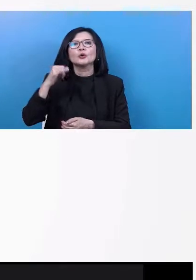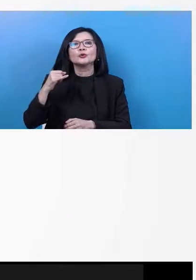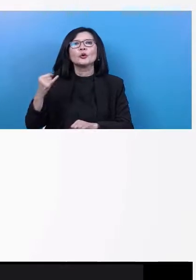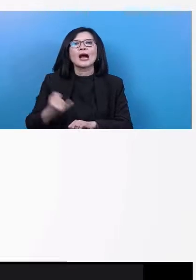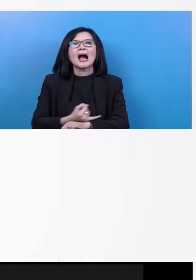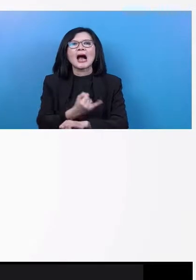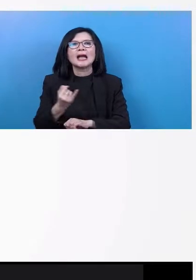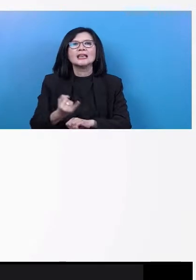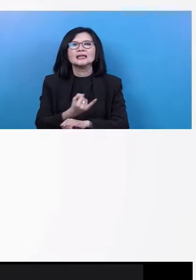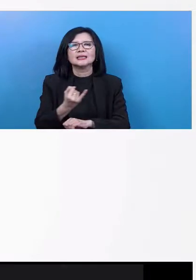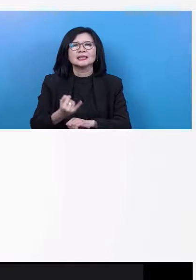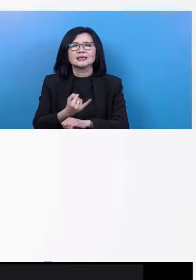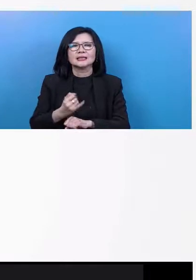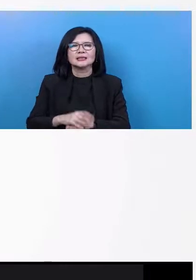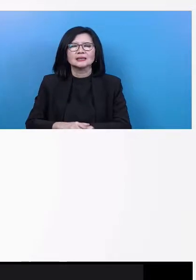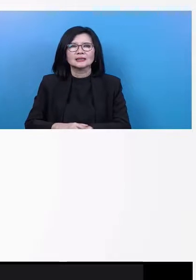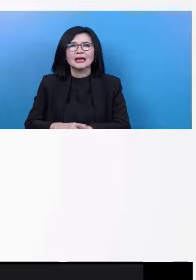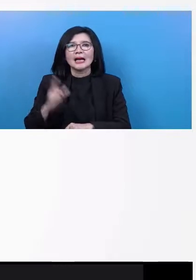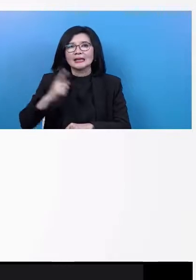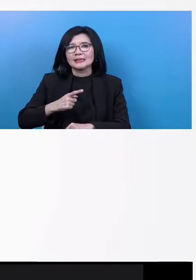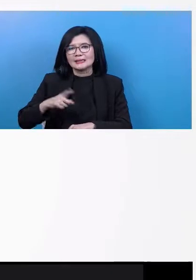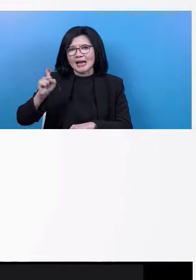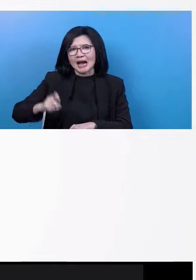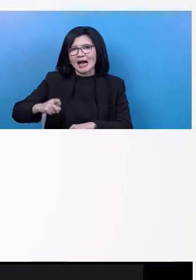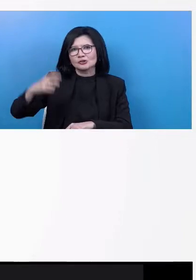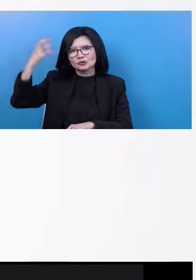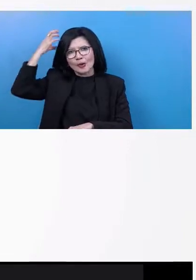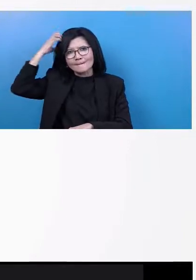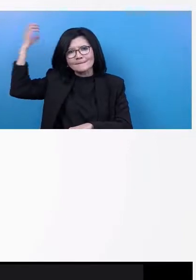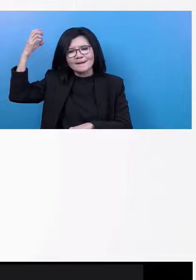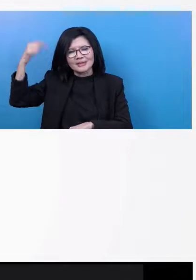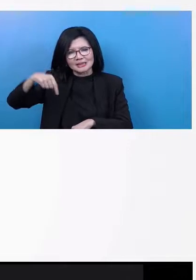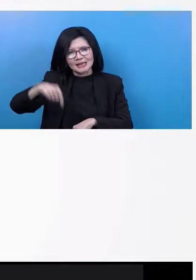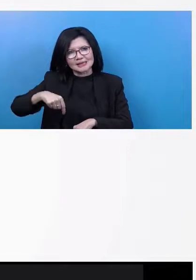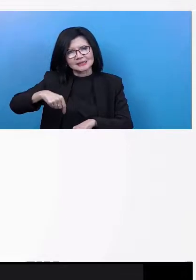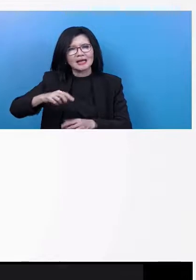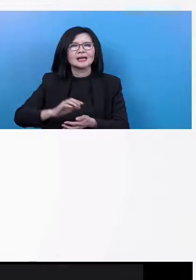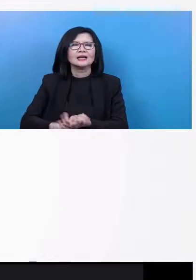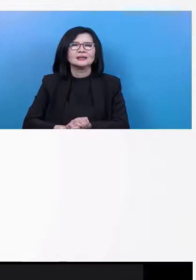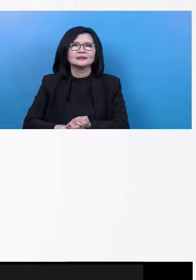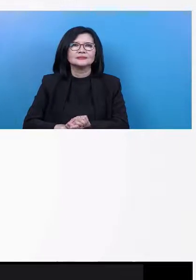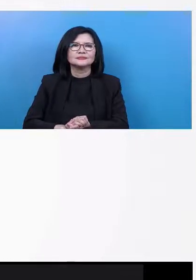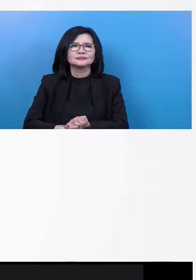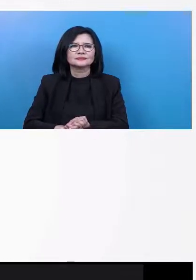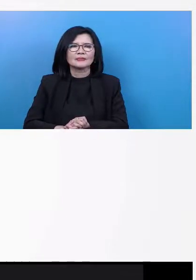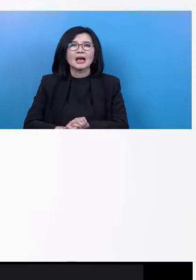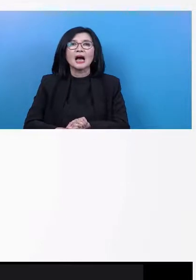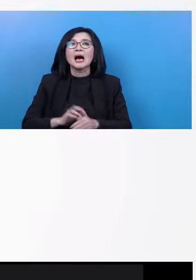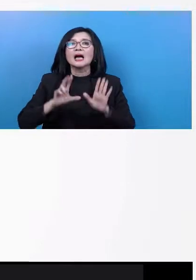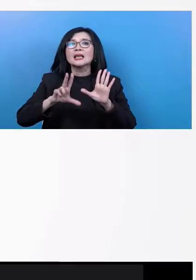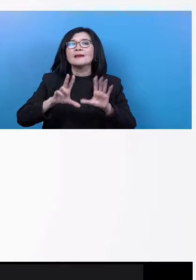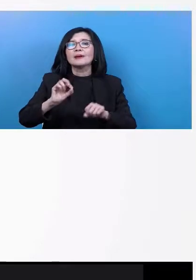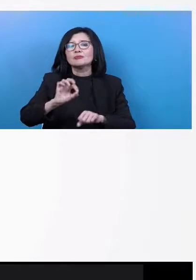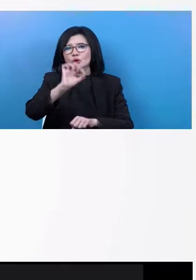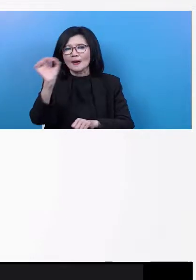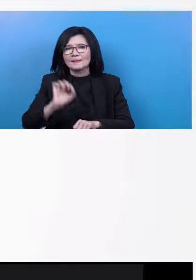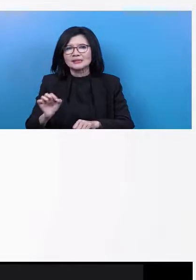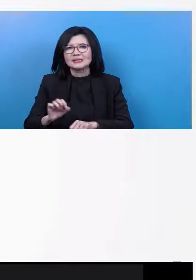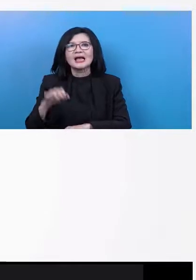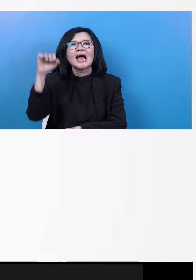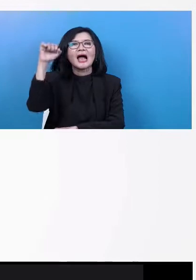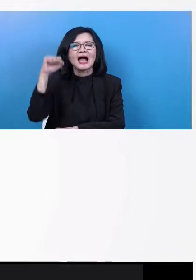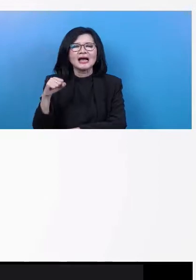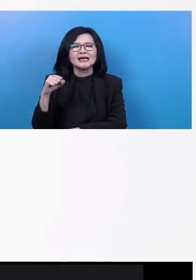for the present government, go for the 80% of the renewable energy. Another area where we